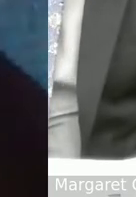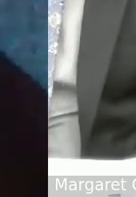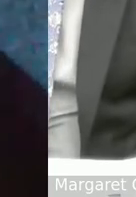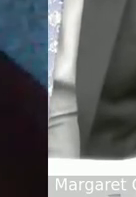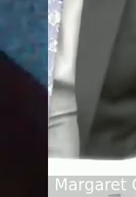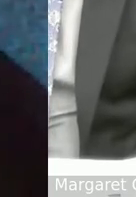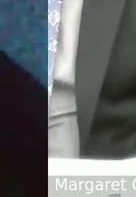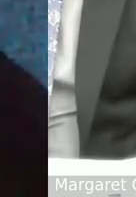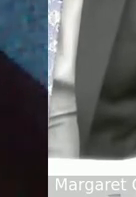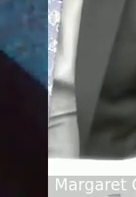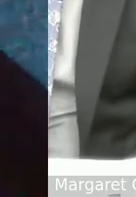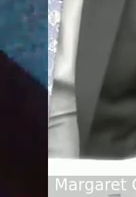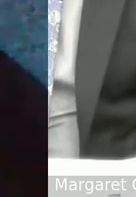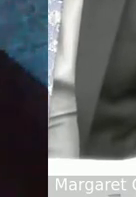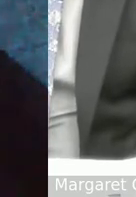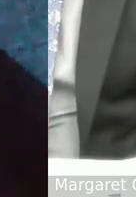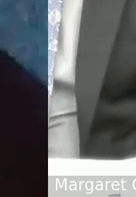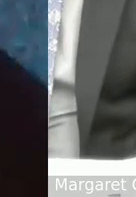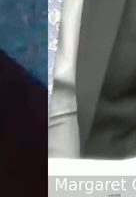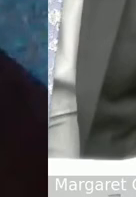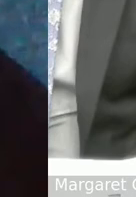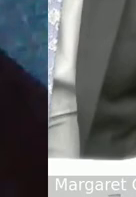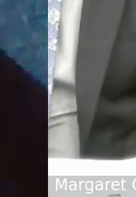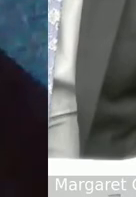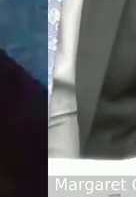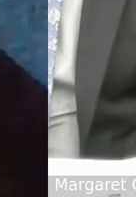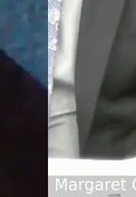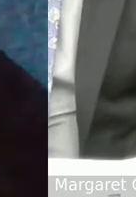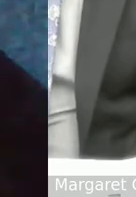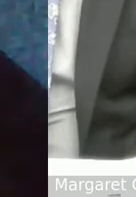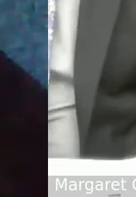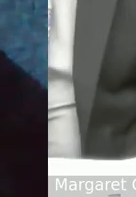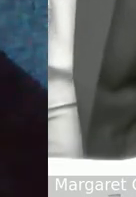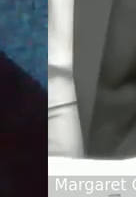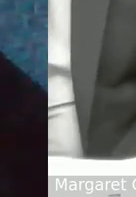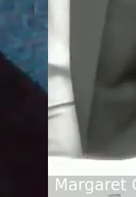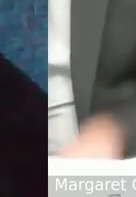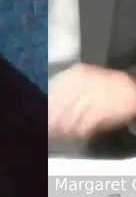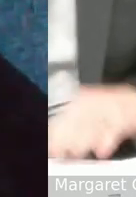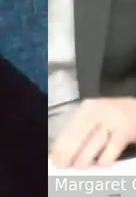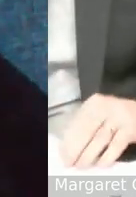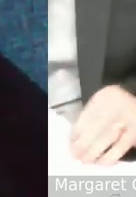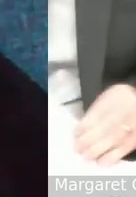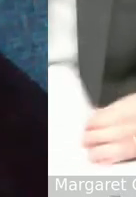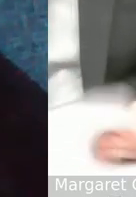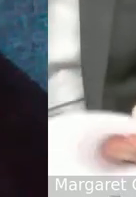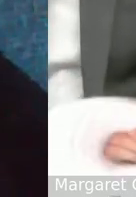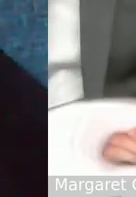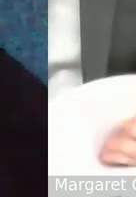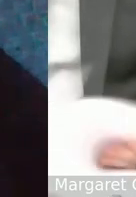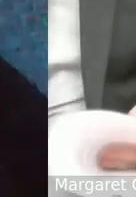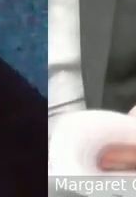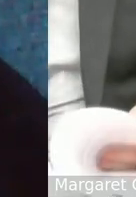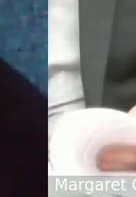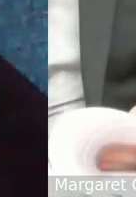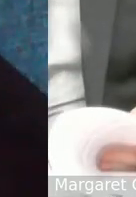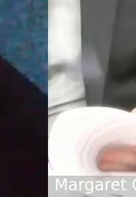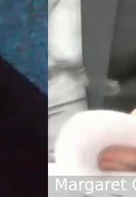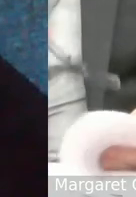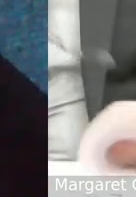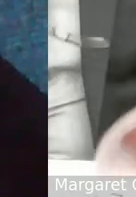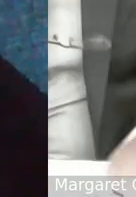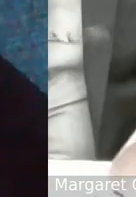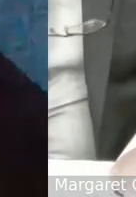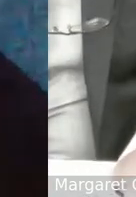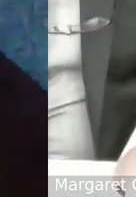clearly. This really refers to 4.5, which is the crux of this paper, really, that we're going to have the option